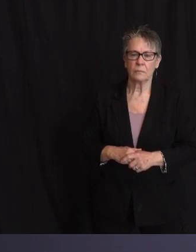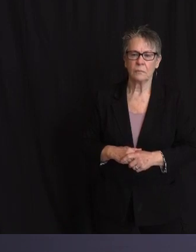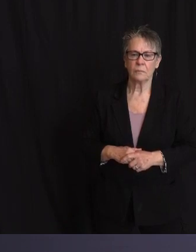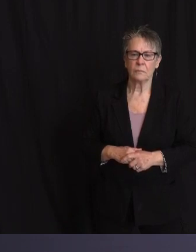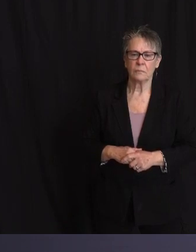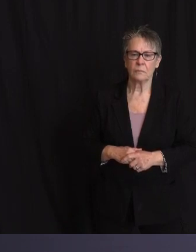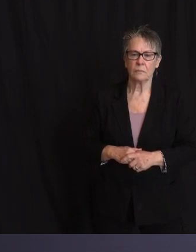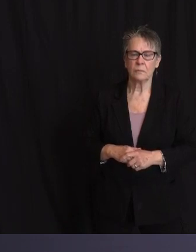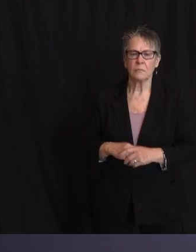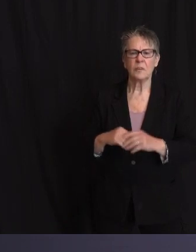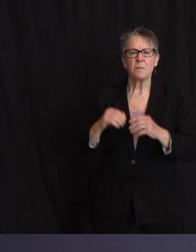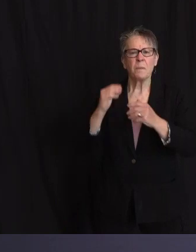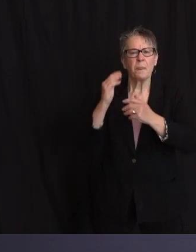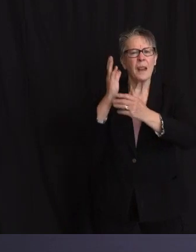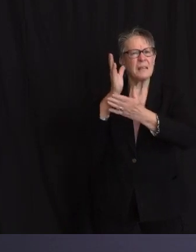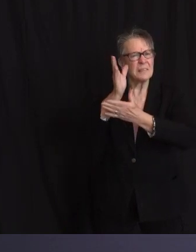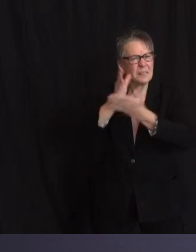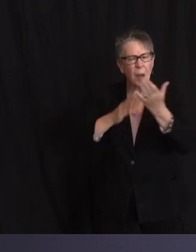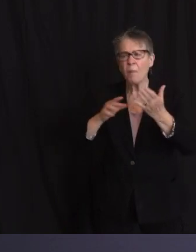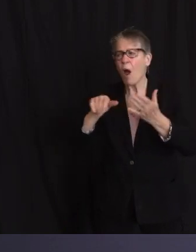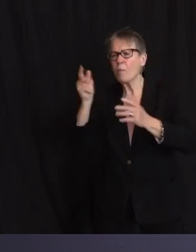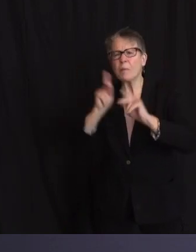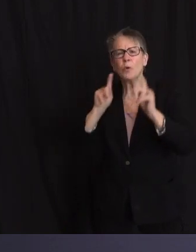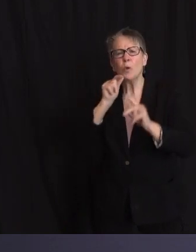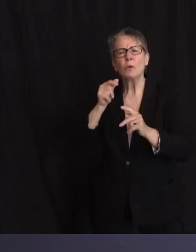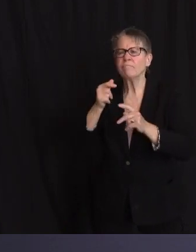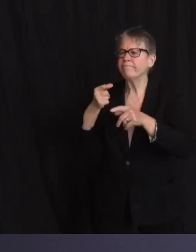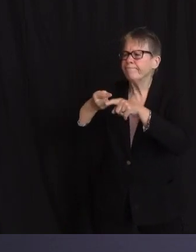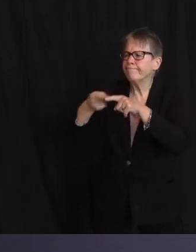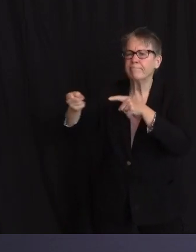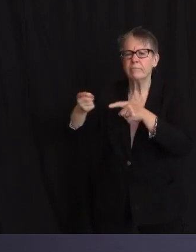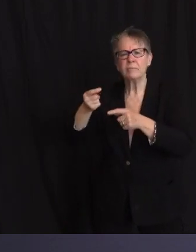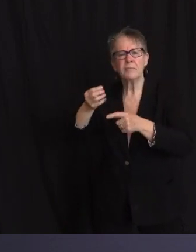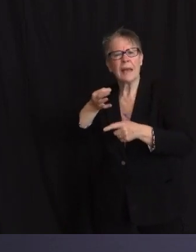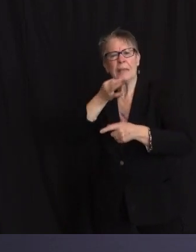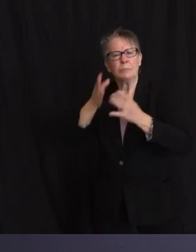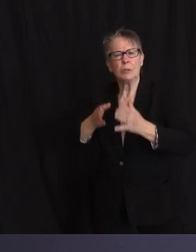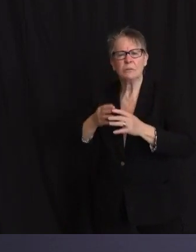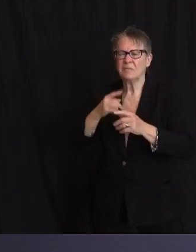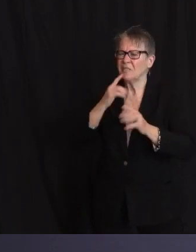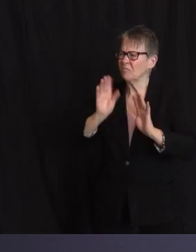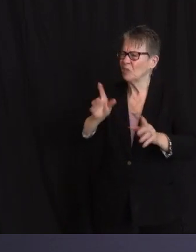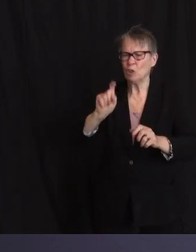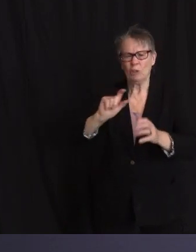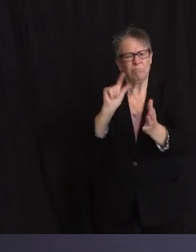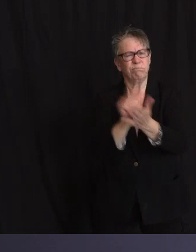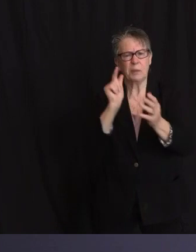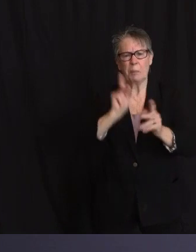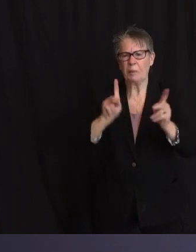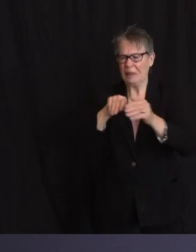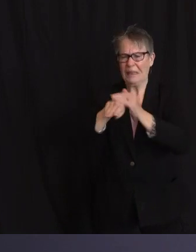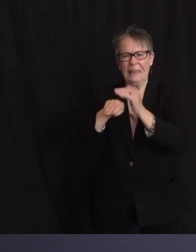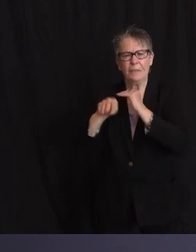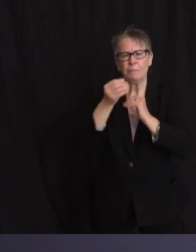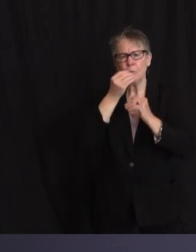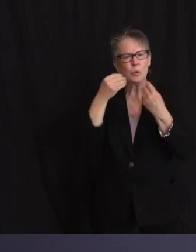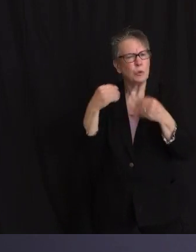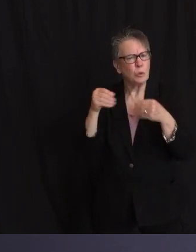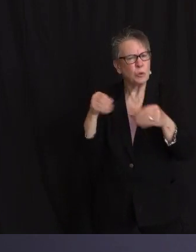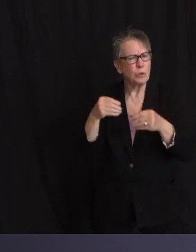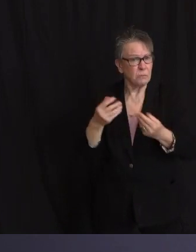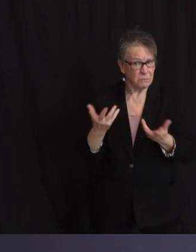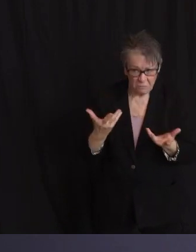only feasible? Last week, U.S. Department of Labor recommended essential retailers begin more drive-through and curbside pickup options.